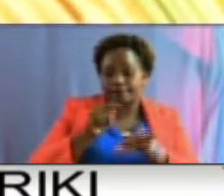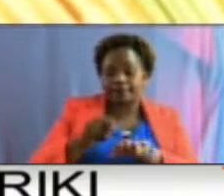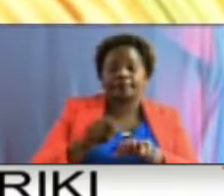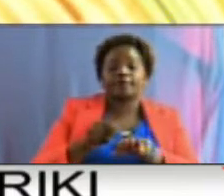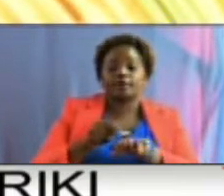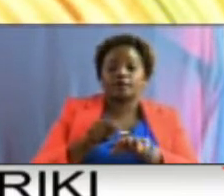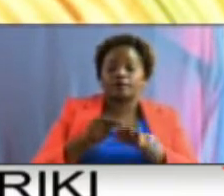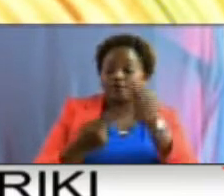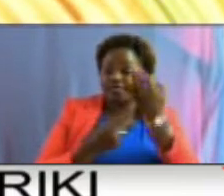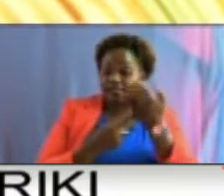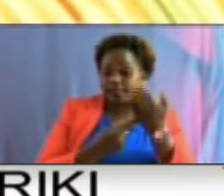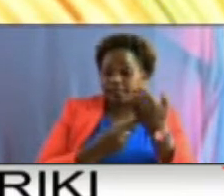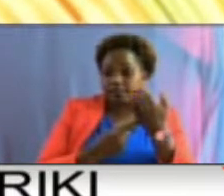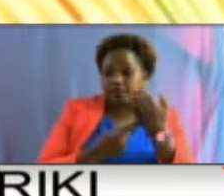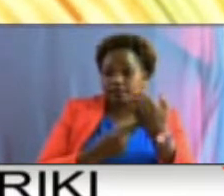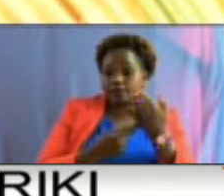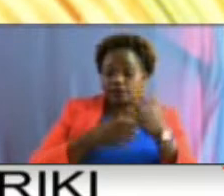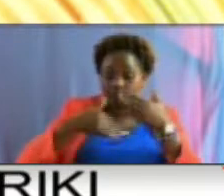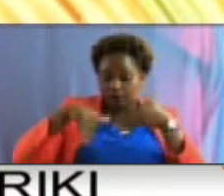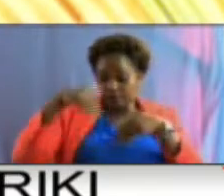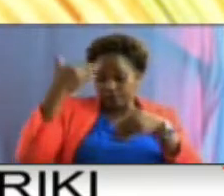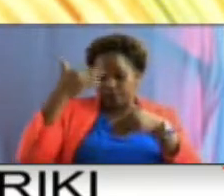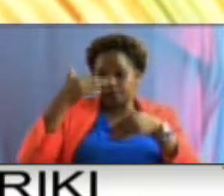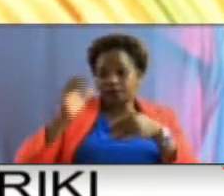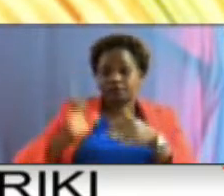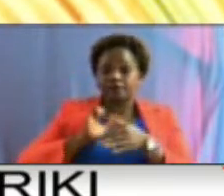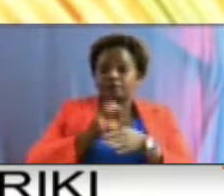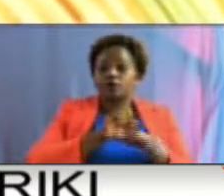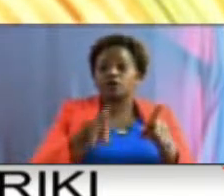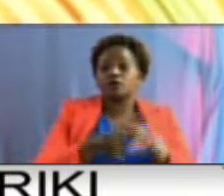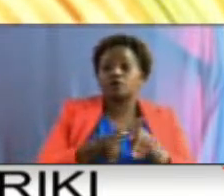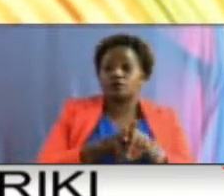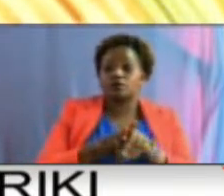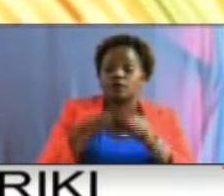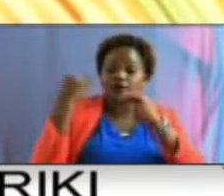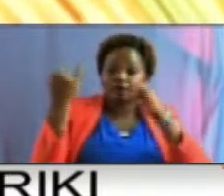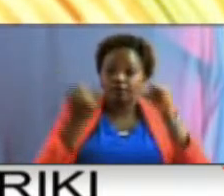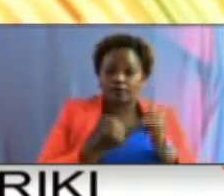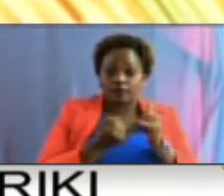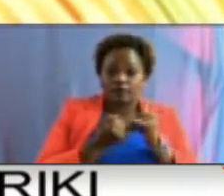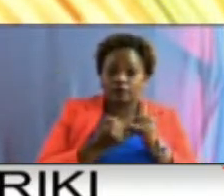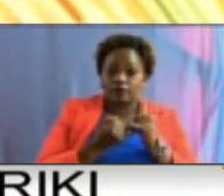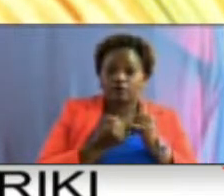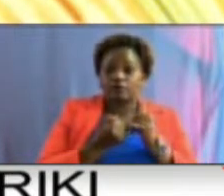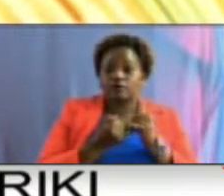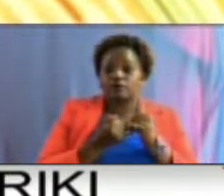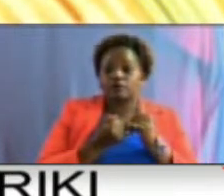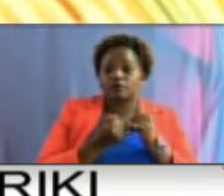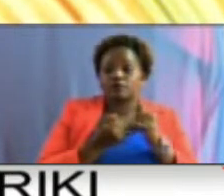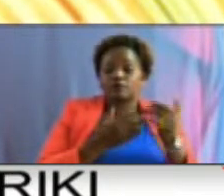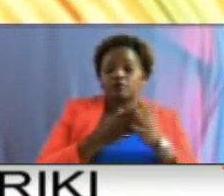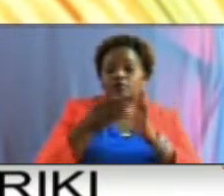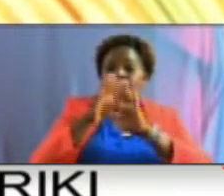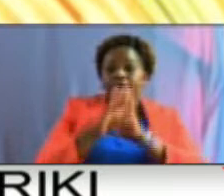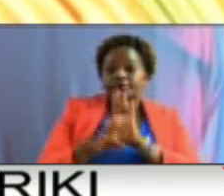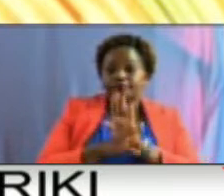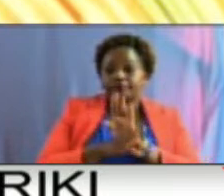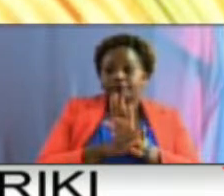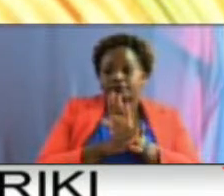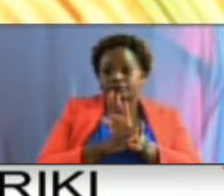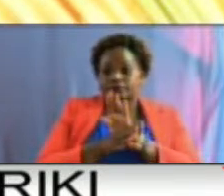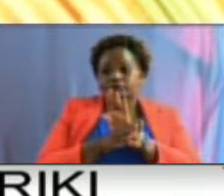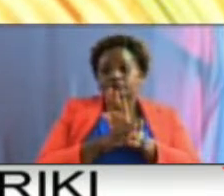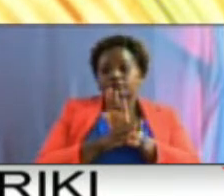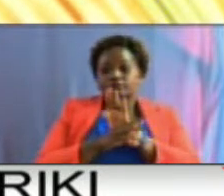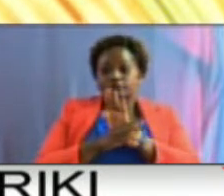hands-on technicians, the University Senate has also reintroduced TVET programs under a